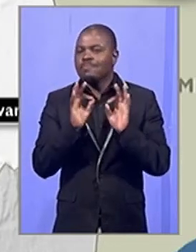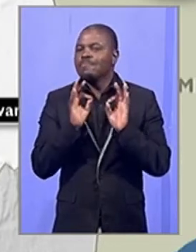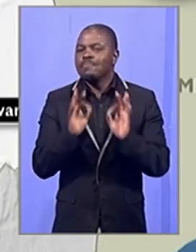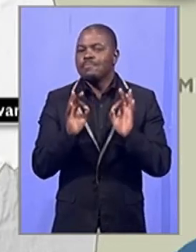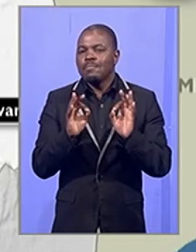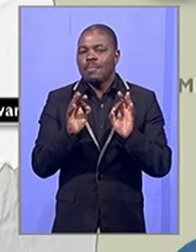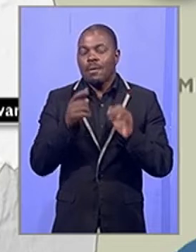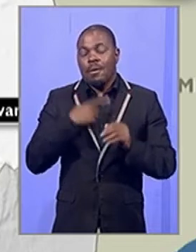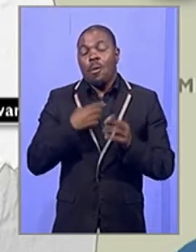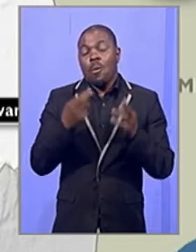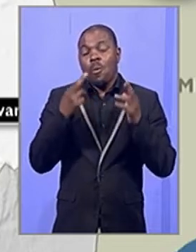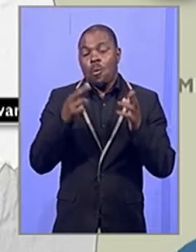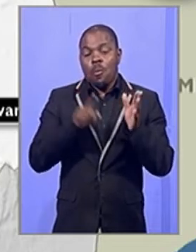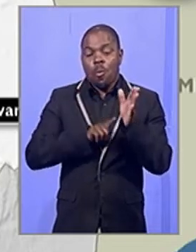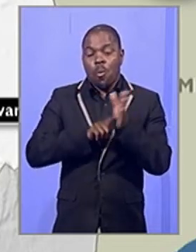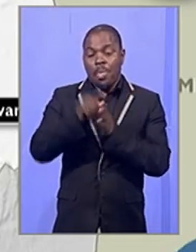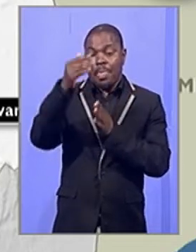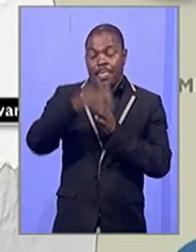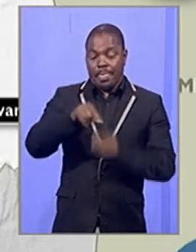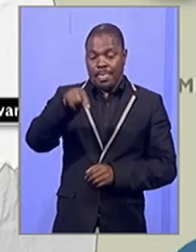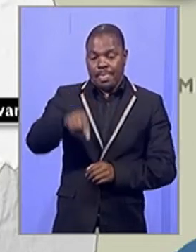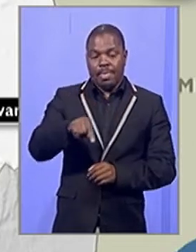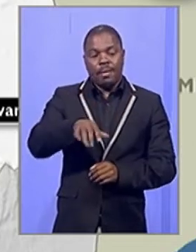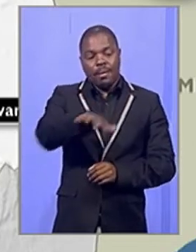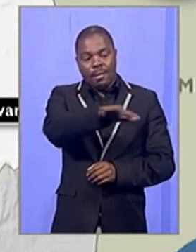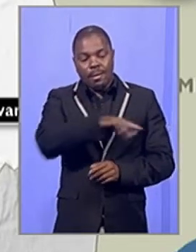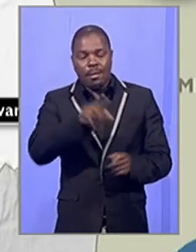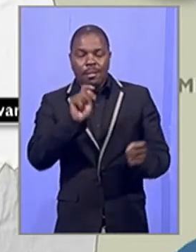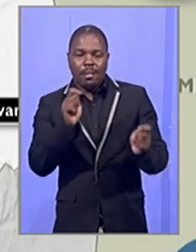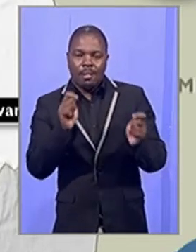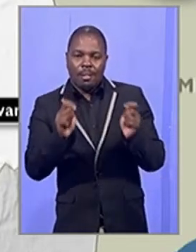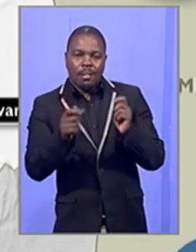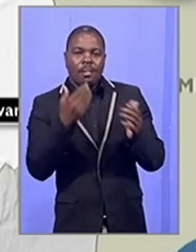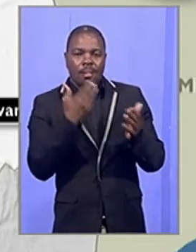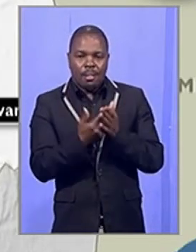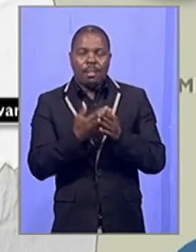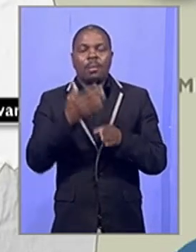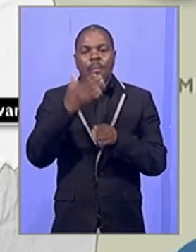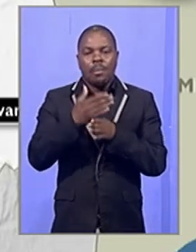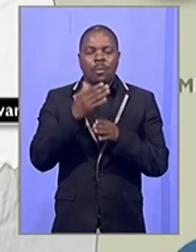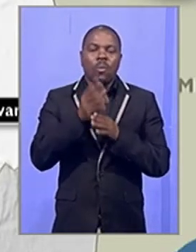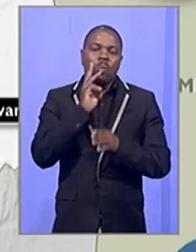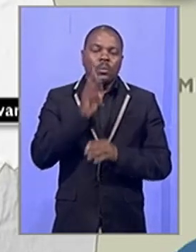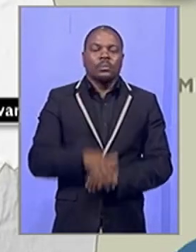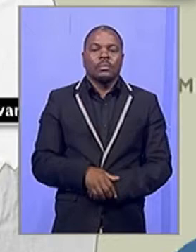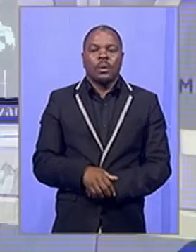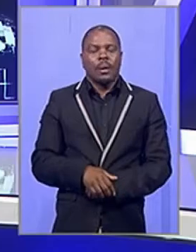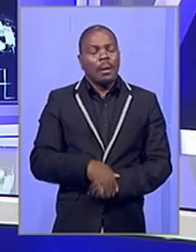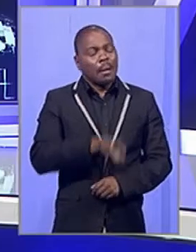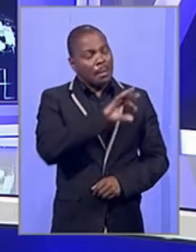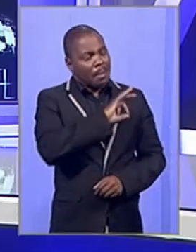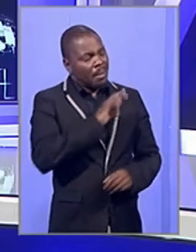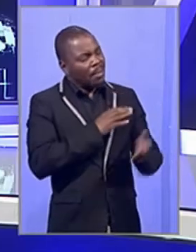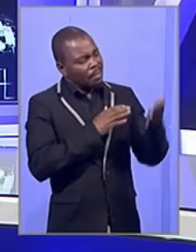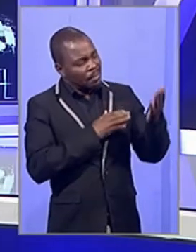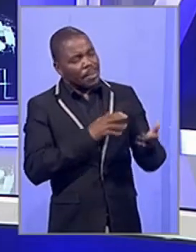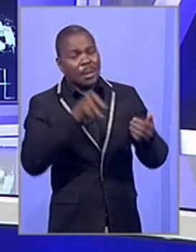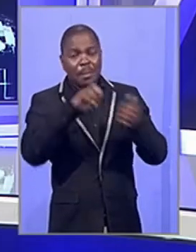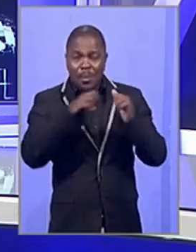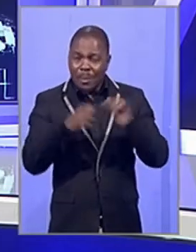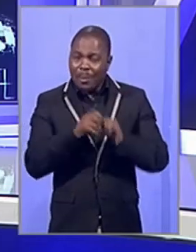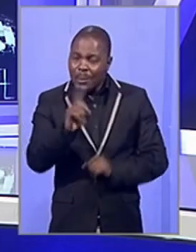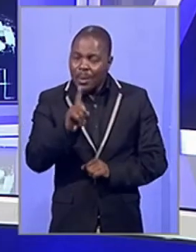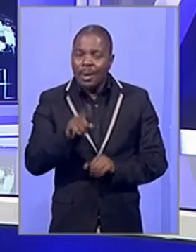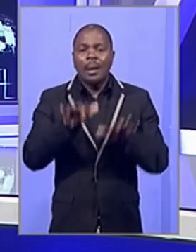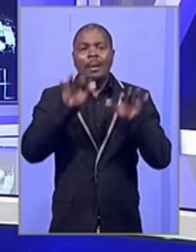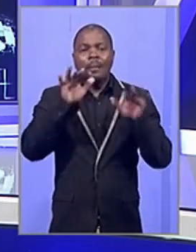gore mafelelong a beke go tla ba le diphetogo tse di bonalago mo kelelong ya metsi. Meyara, bothata ke gore batho ba tswela